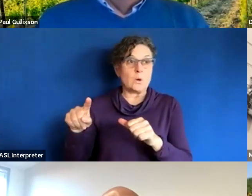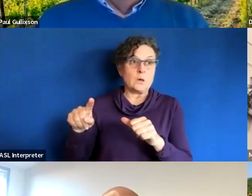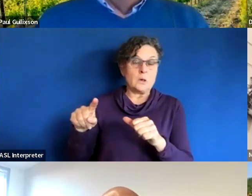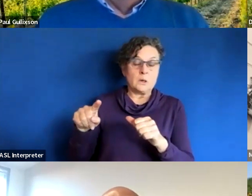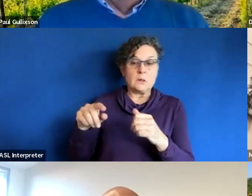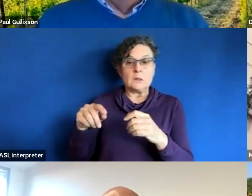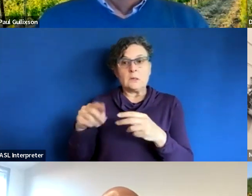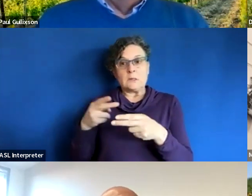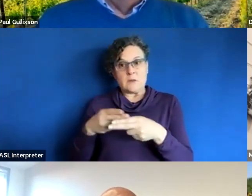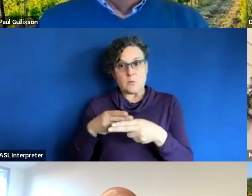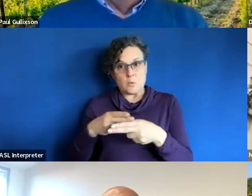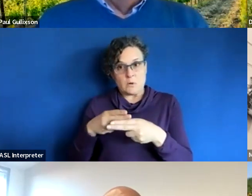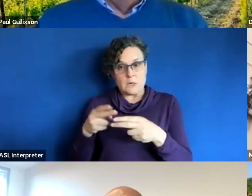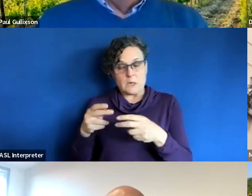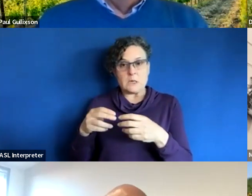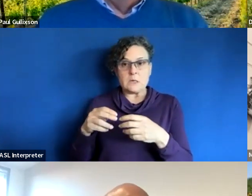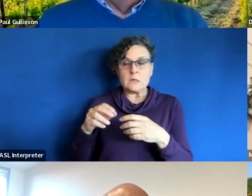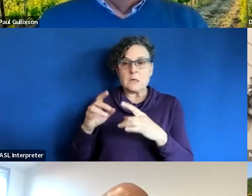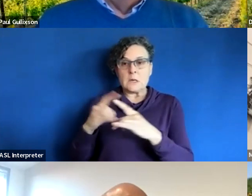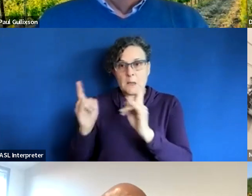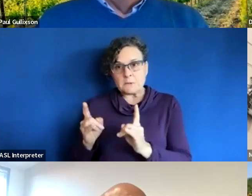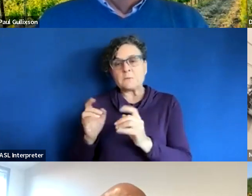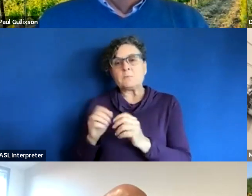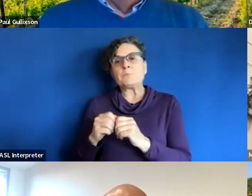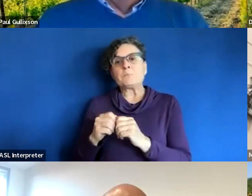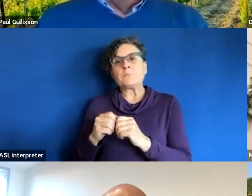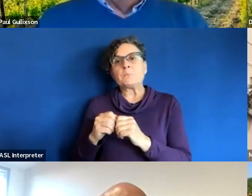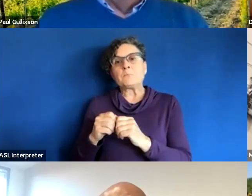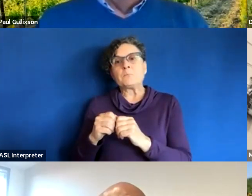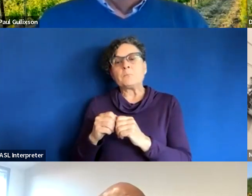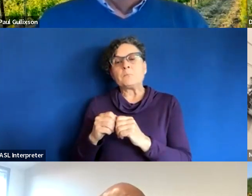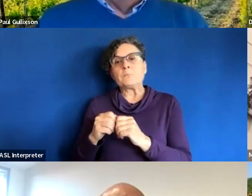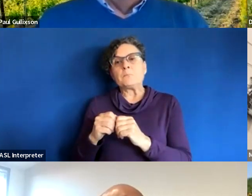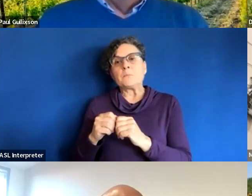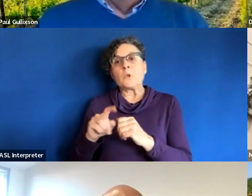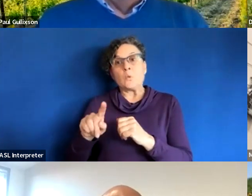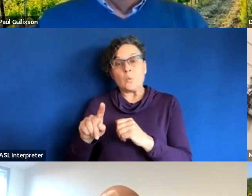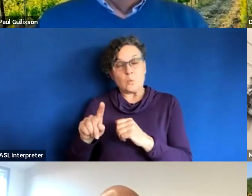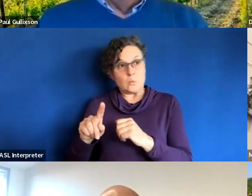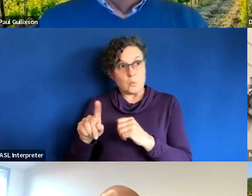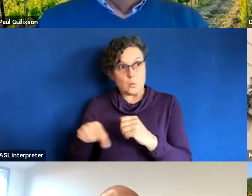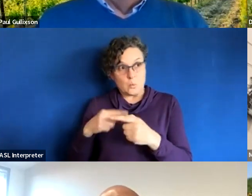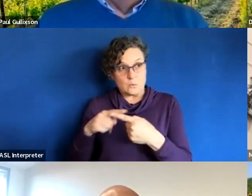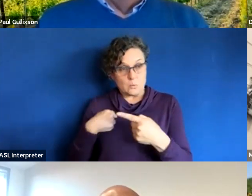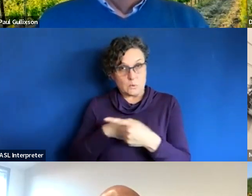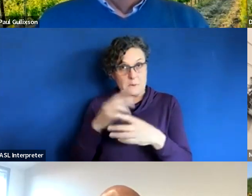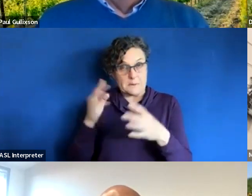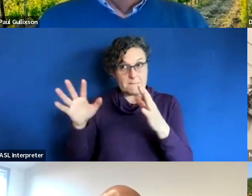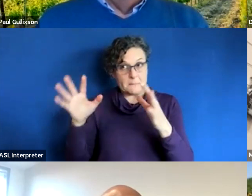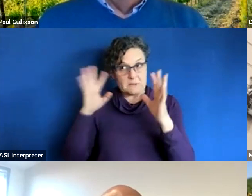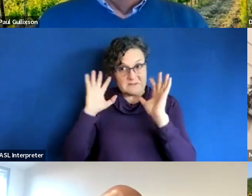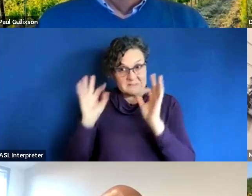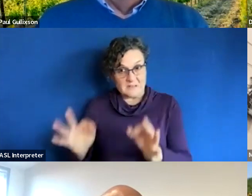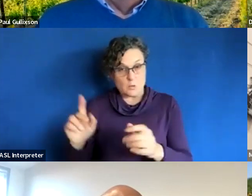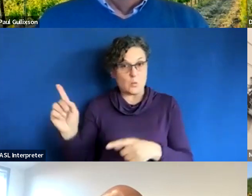contact every other day with parks. So once we've determined